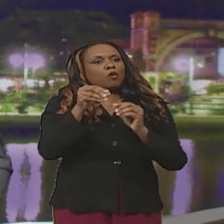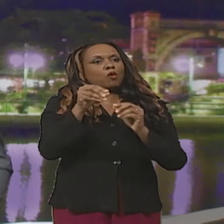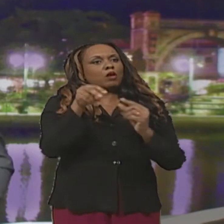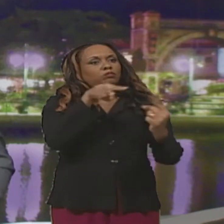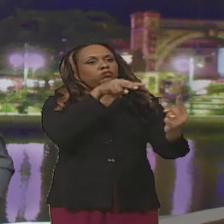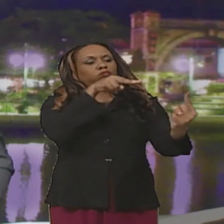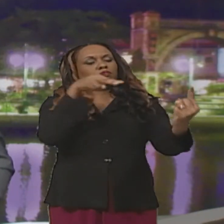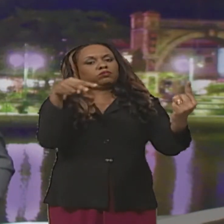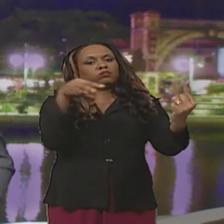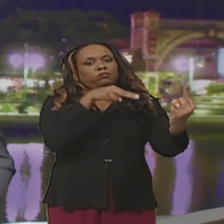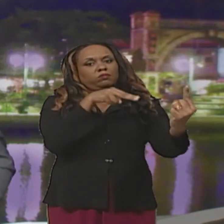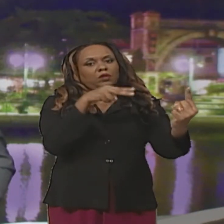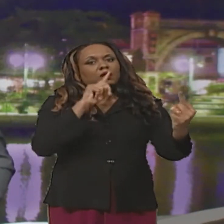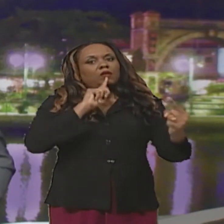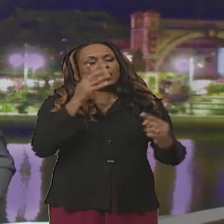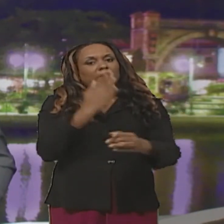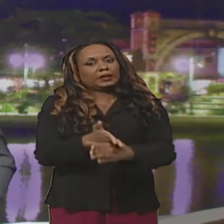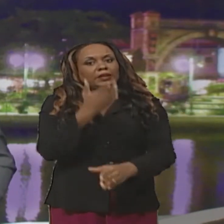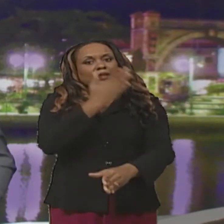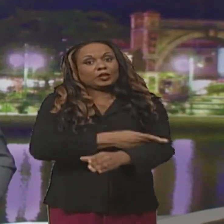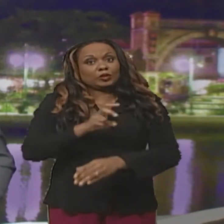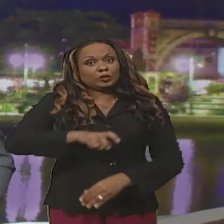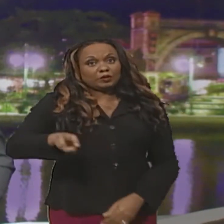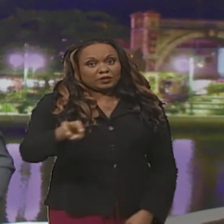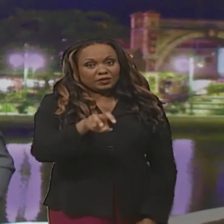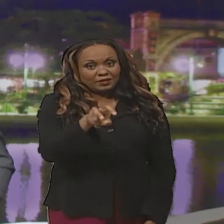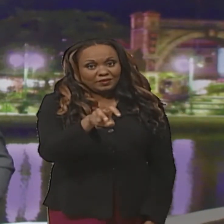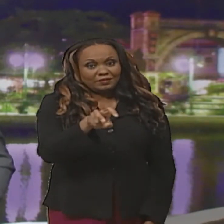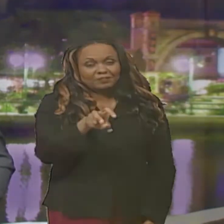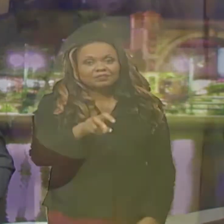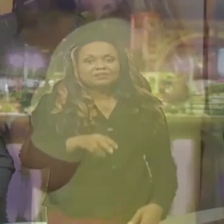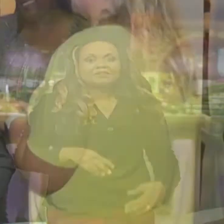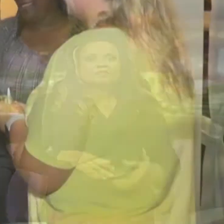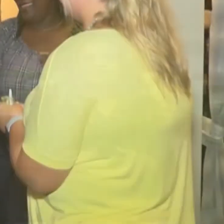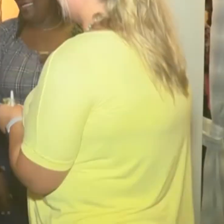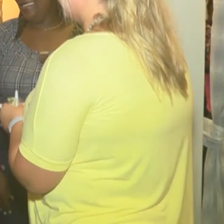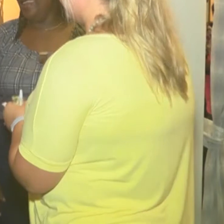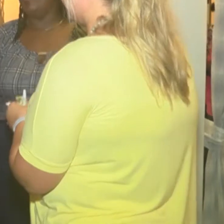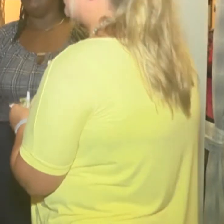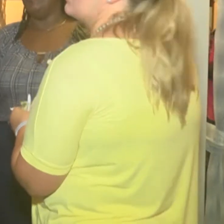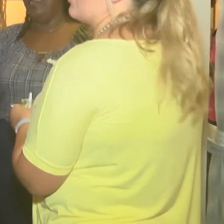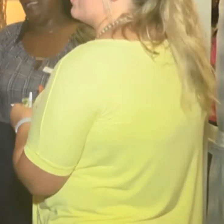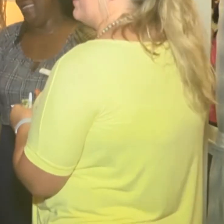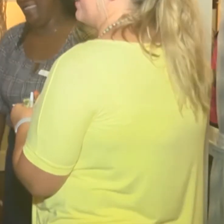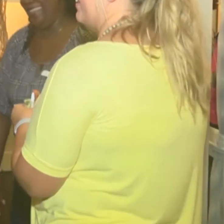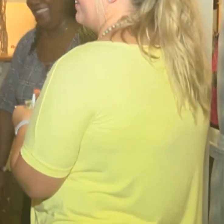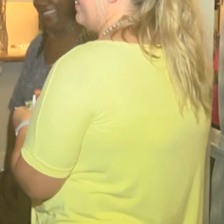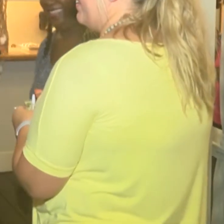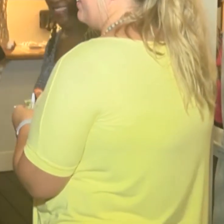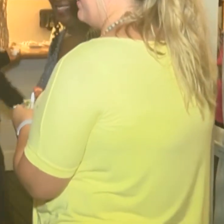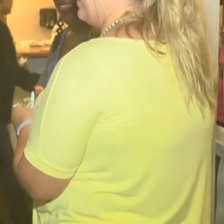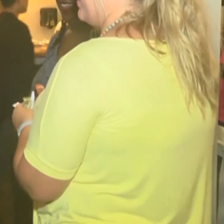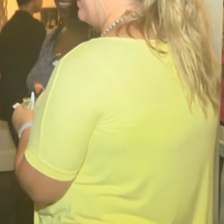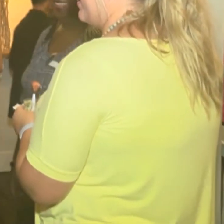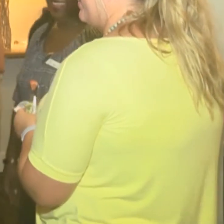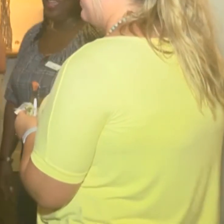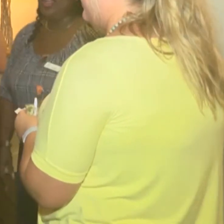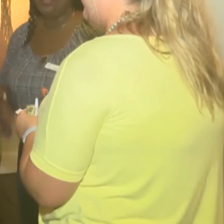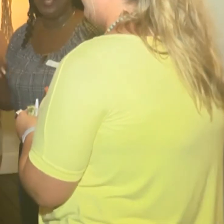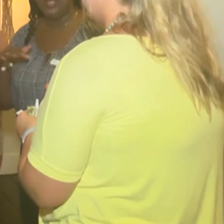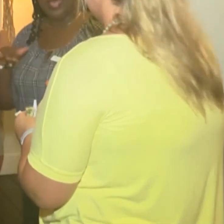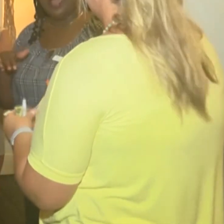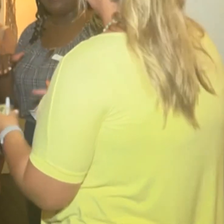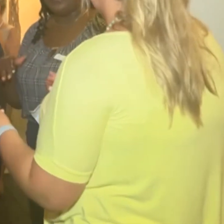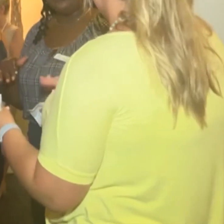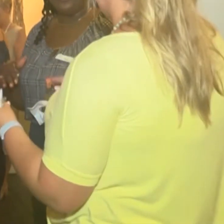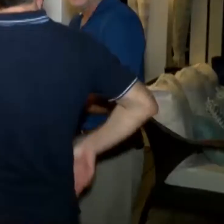destination could be in for a major boost. This as members of the Society of American Travel Writers gather here for a conference for